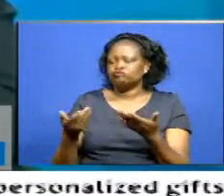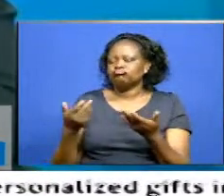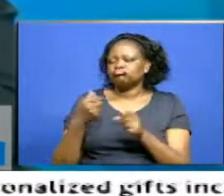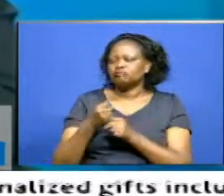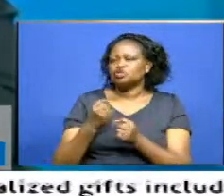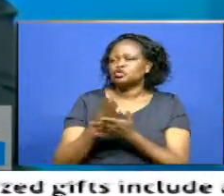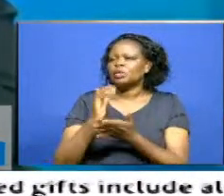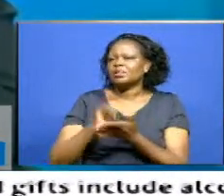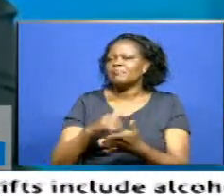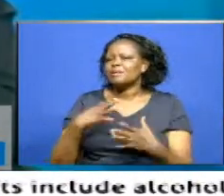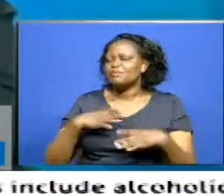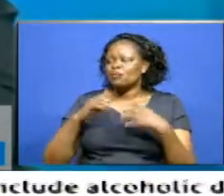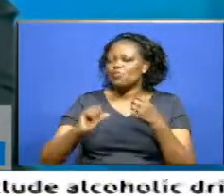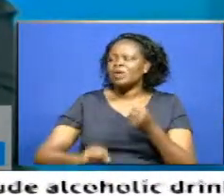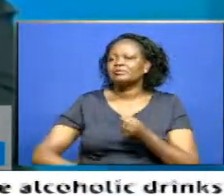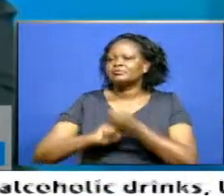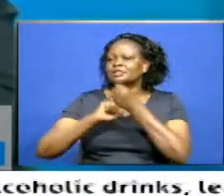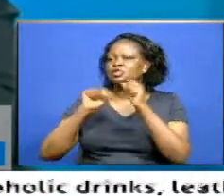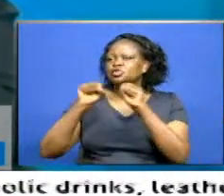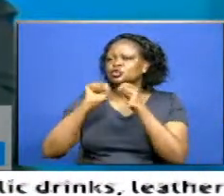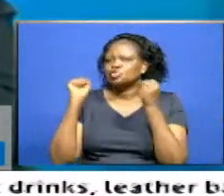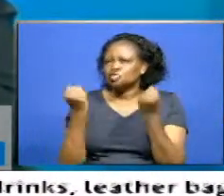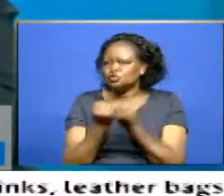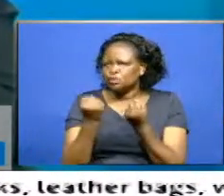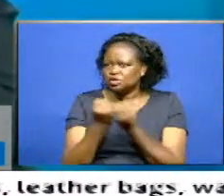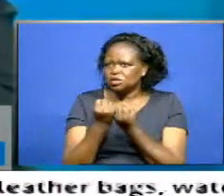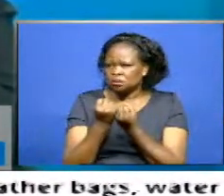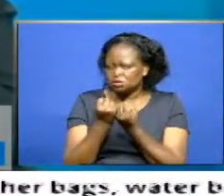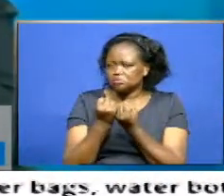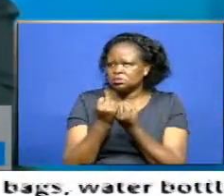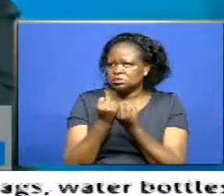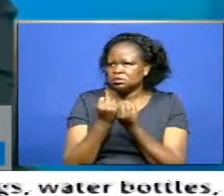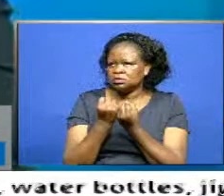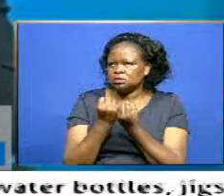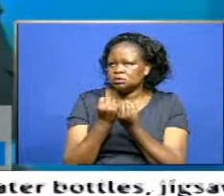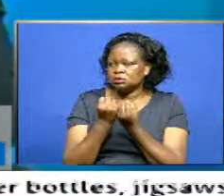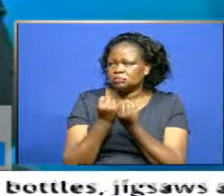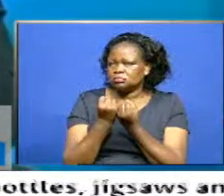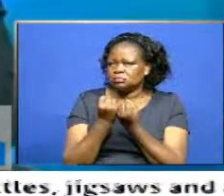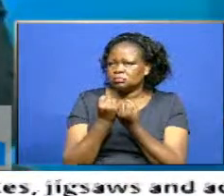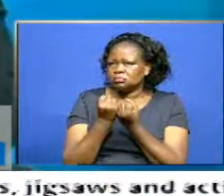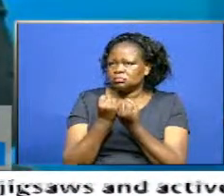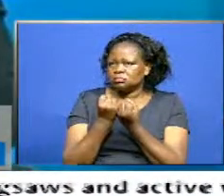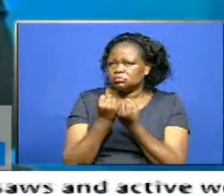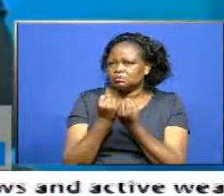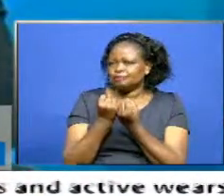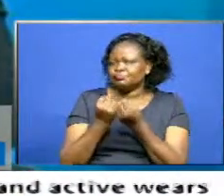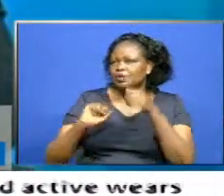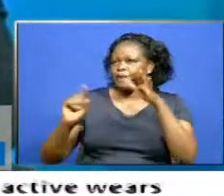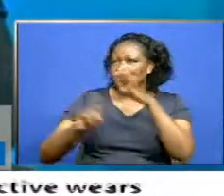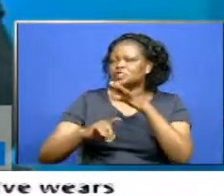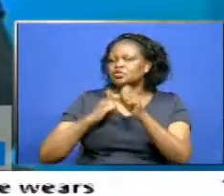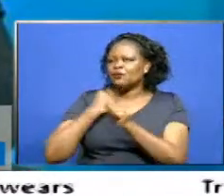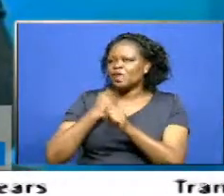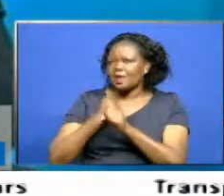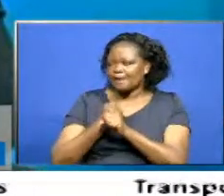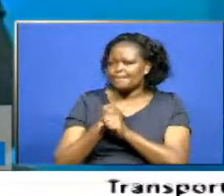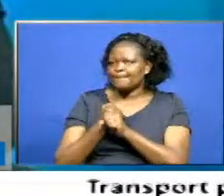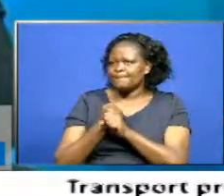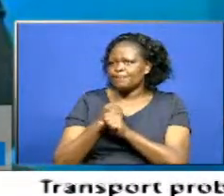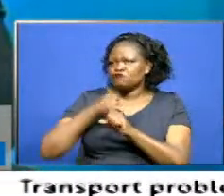assistance that the government is running and also other partners as well. So I know the Ministry of Labour and Social Protection are pushing for a